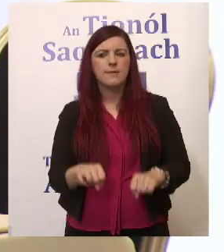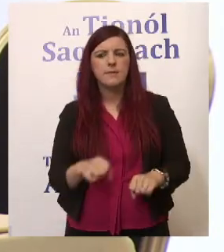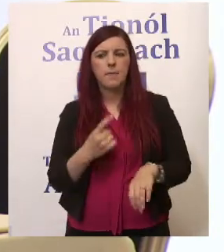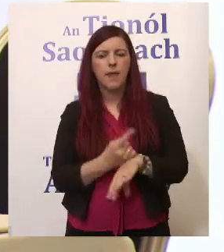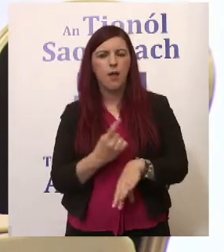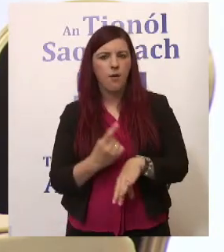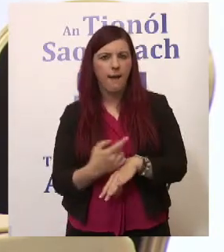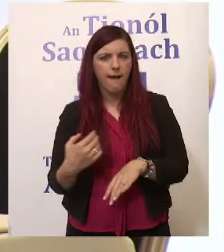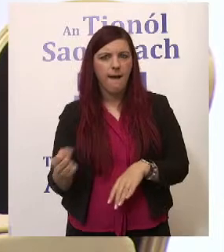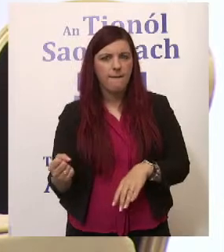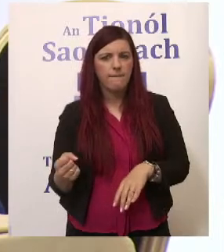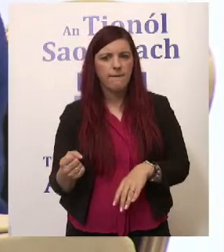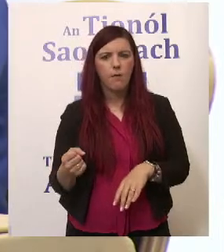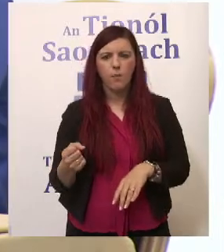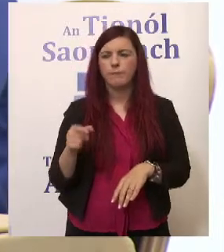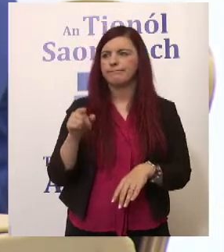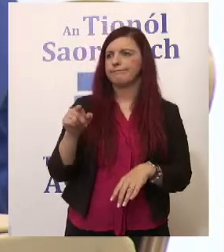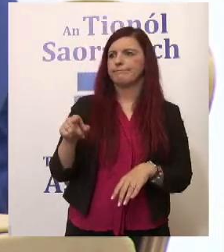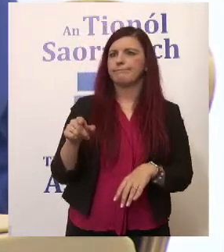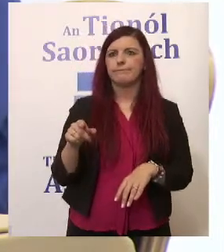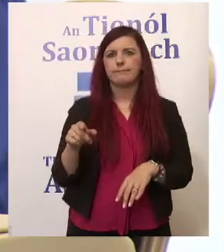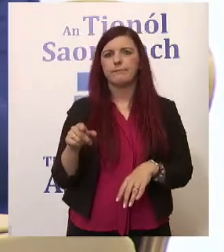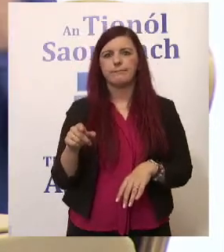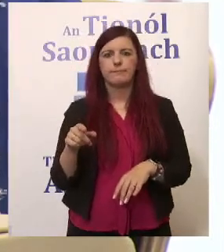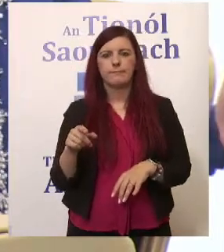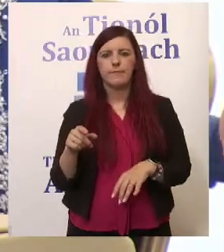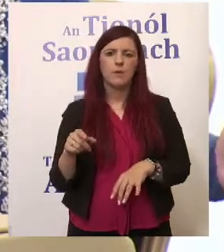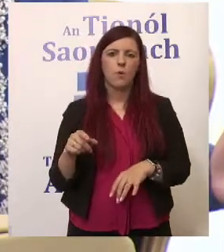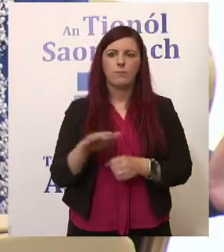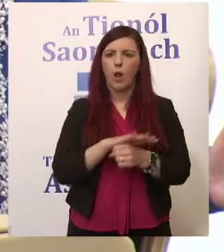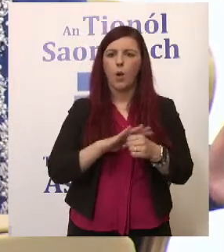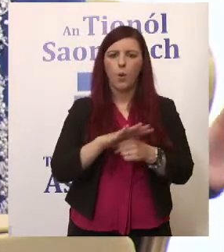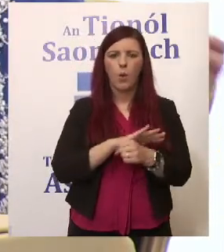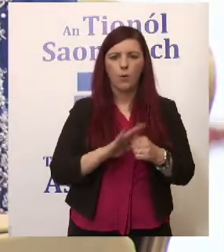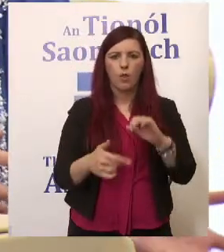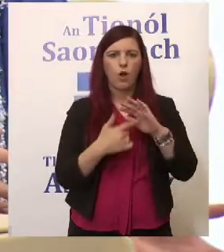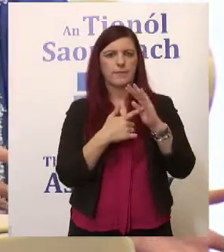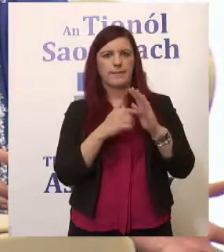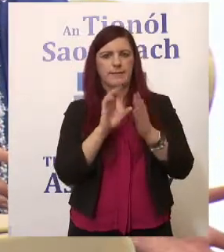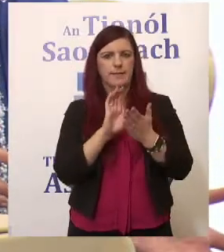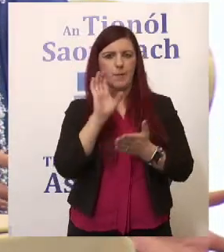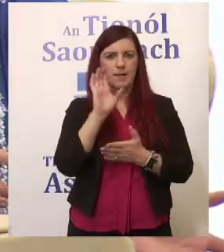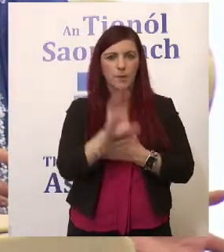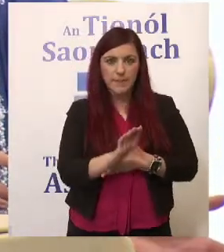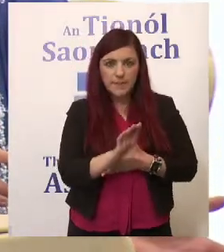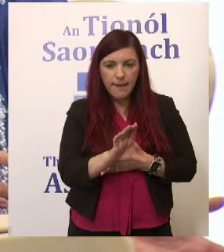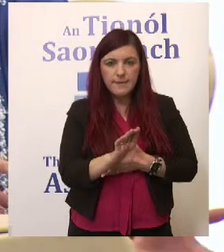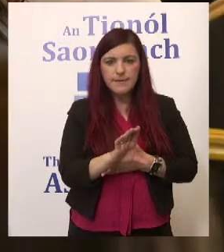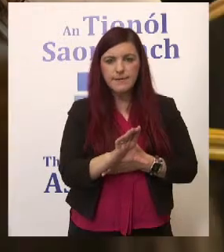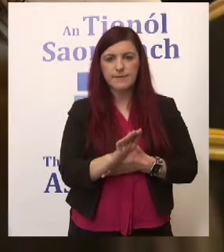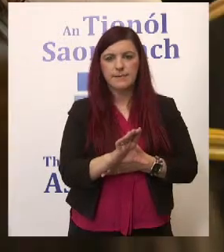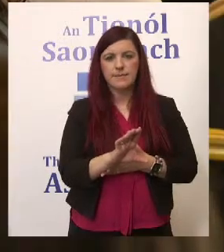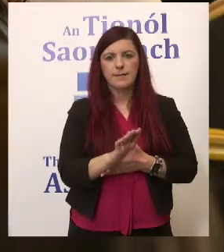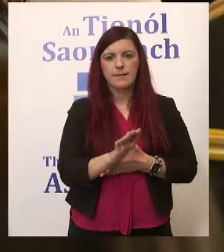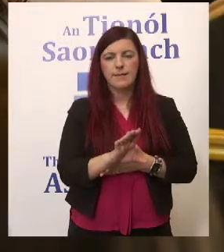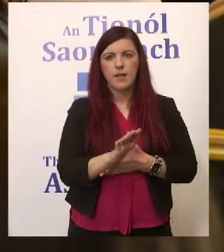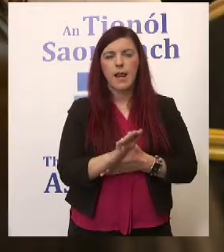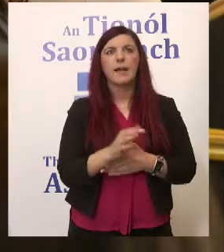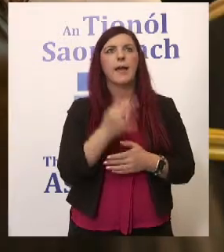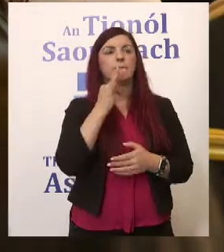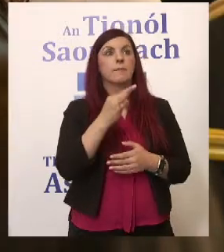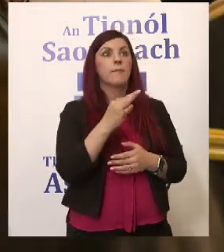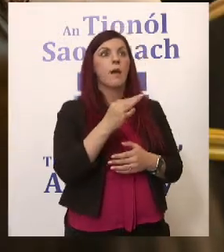place, where kind of better off local authorities subsidise less well-off local